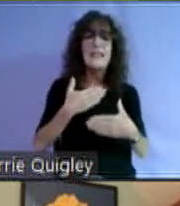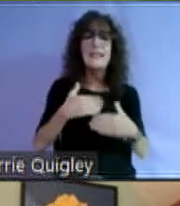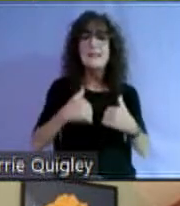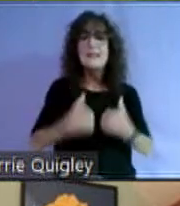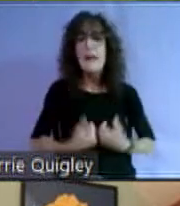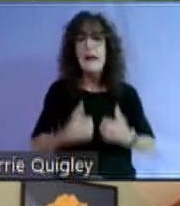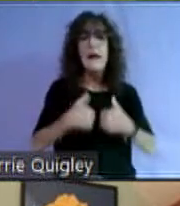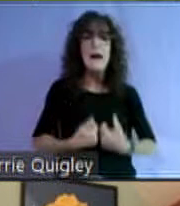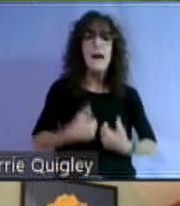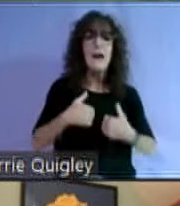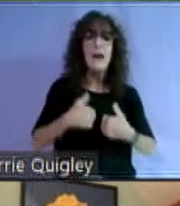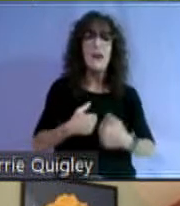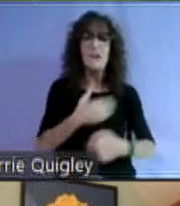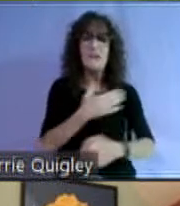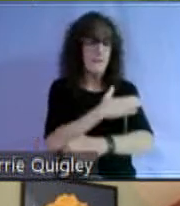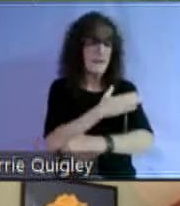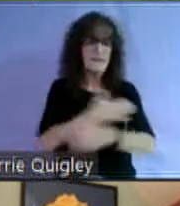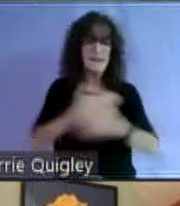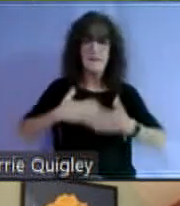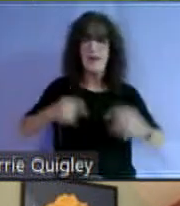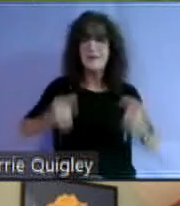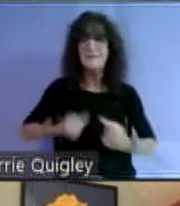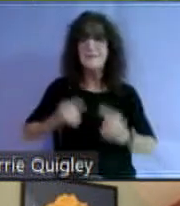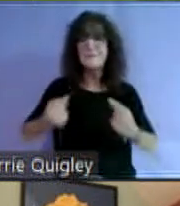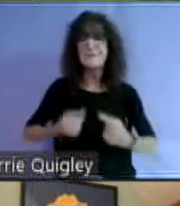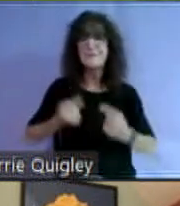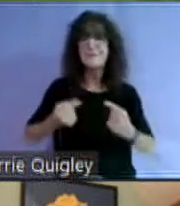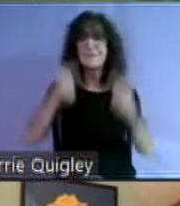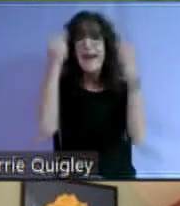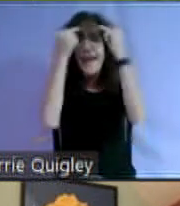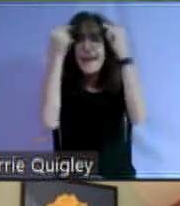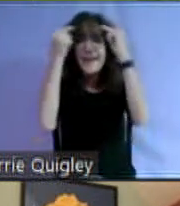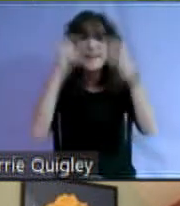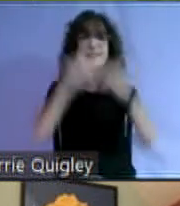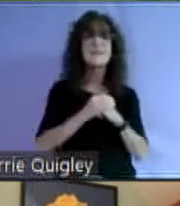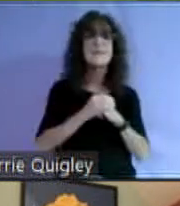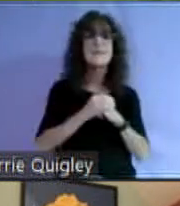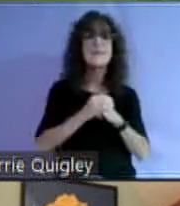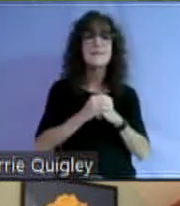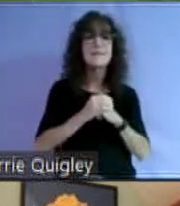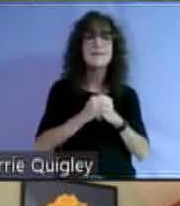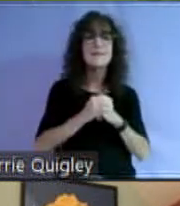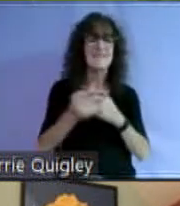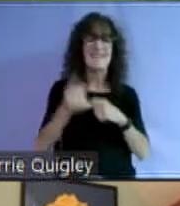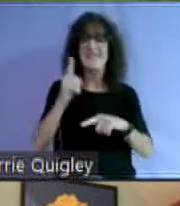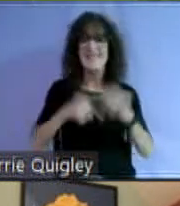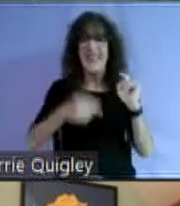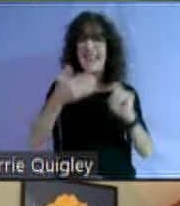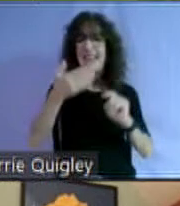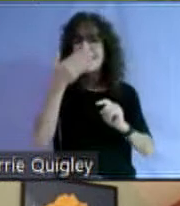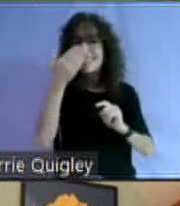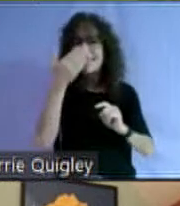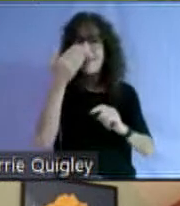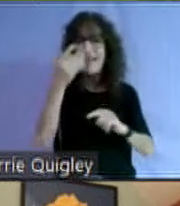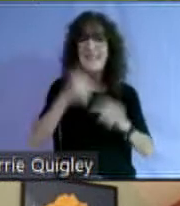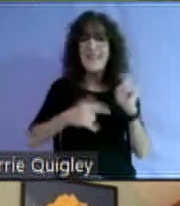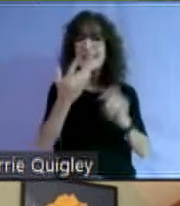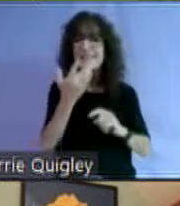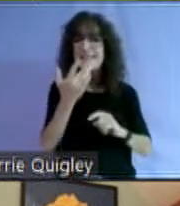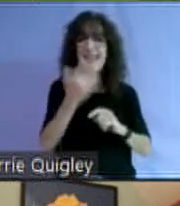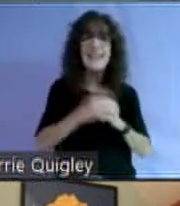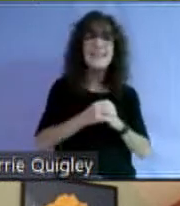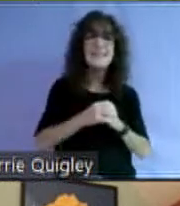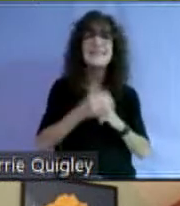fatigue, muscle or body aches, headaches, a new loss of a taste or smell,